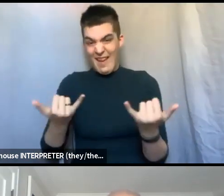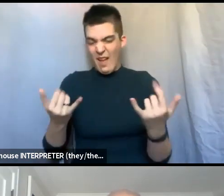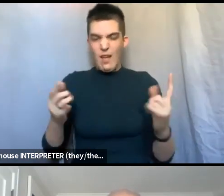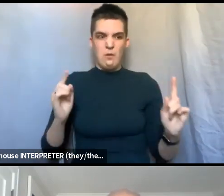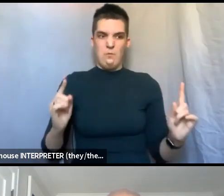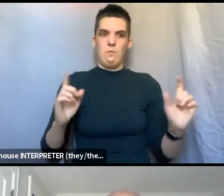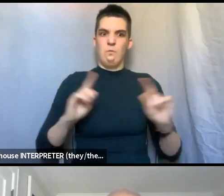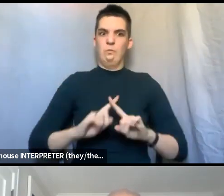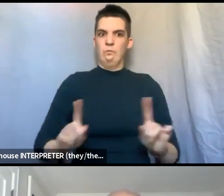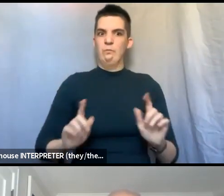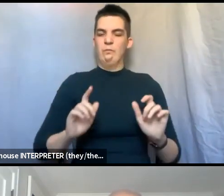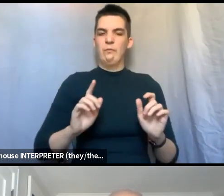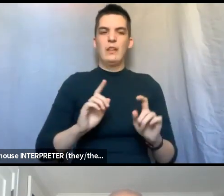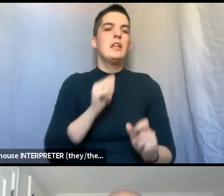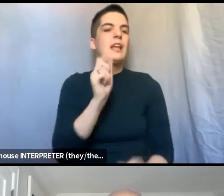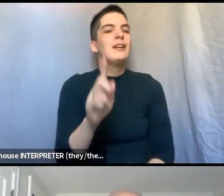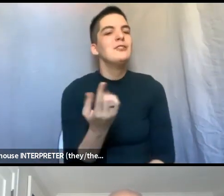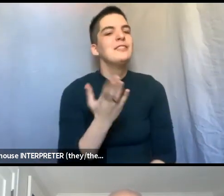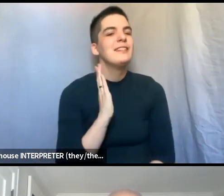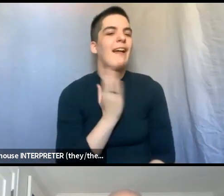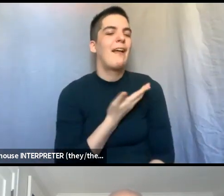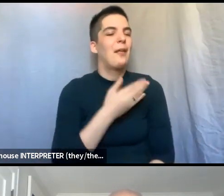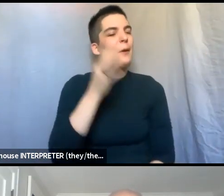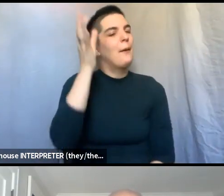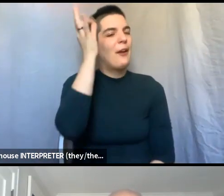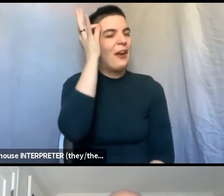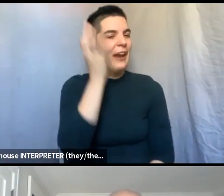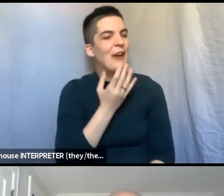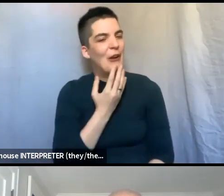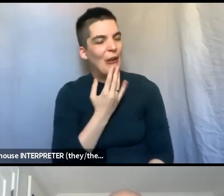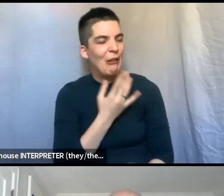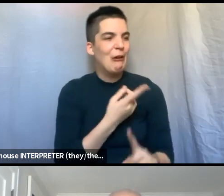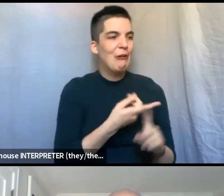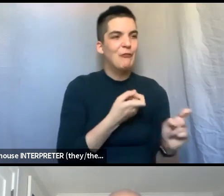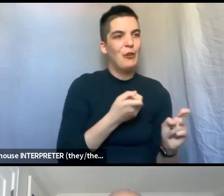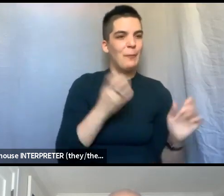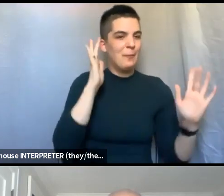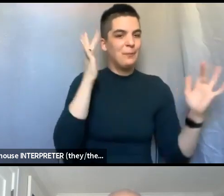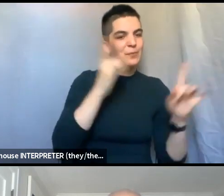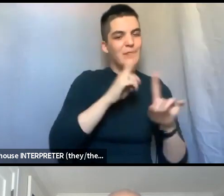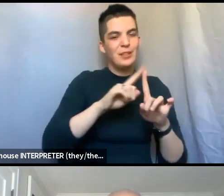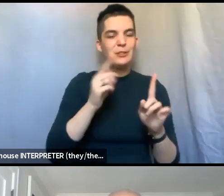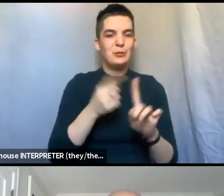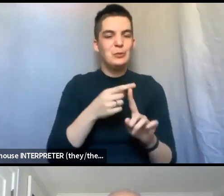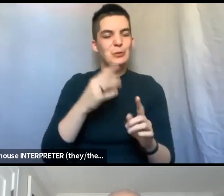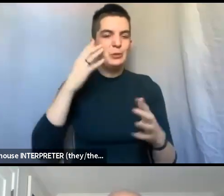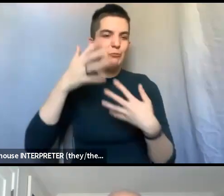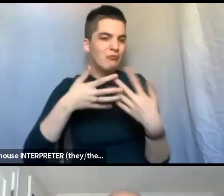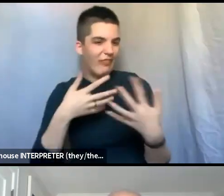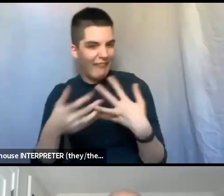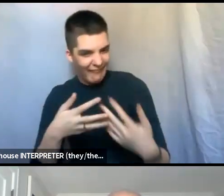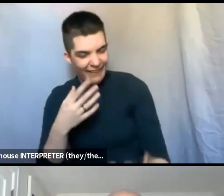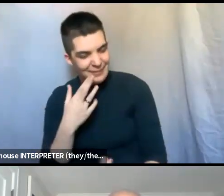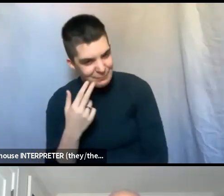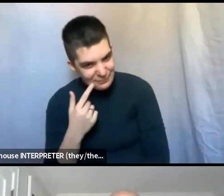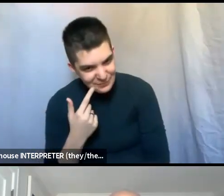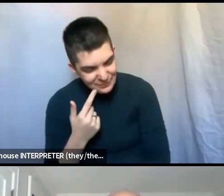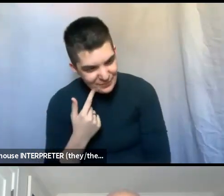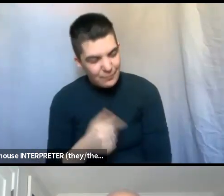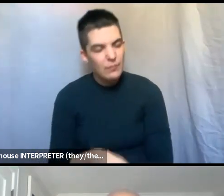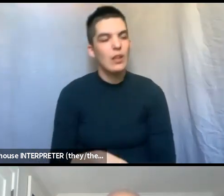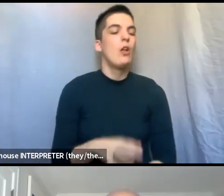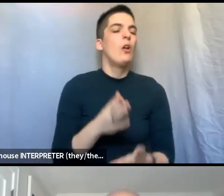And I don't think it's working in the same way. And I think a lot of that has to do with money, and a lot of that has to do